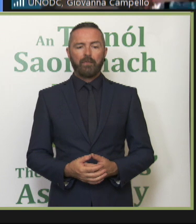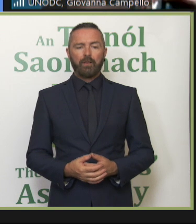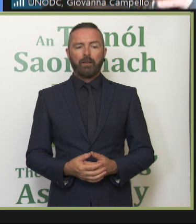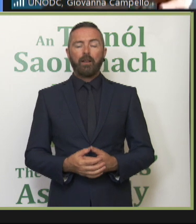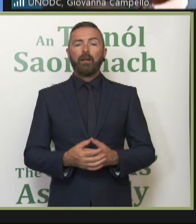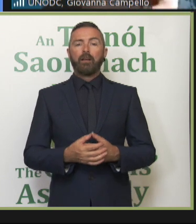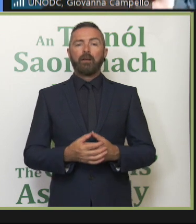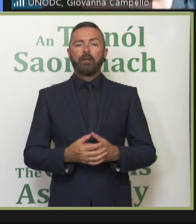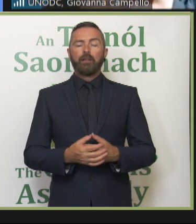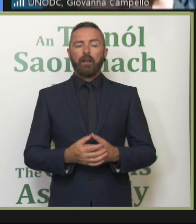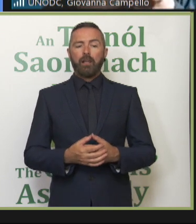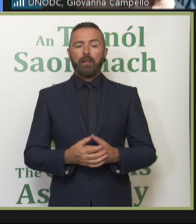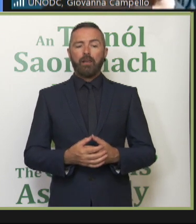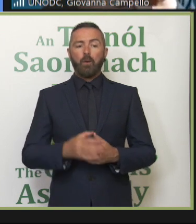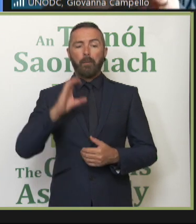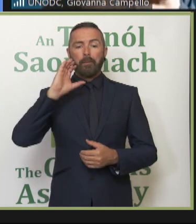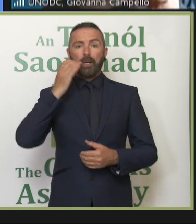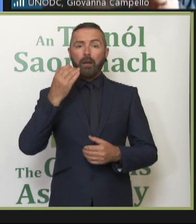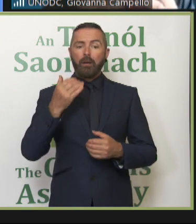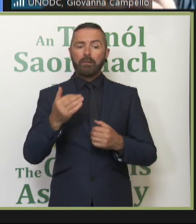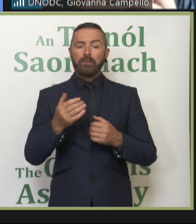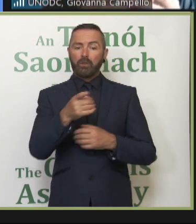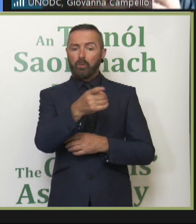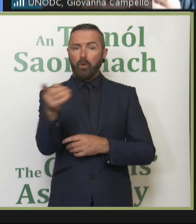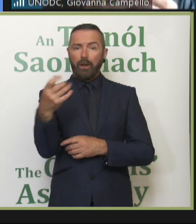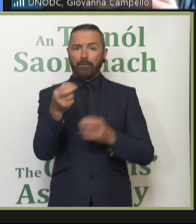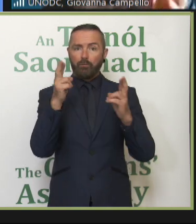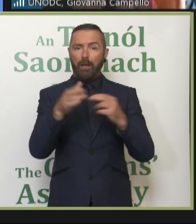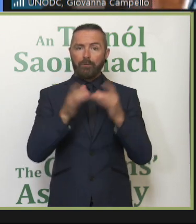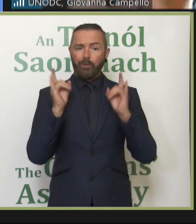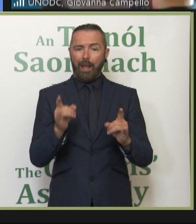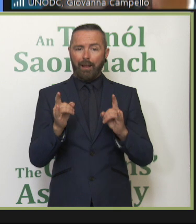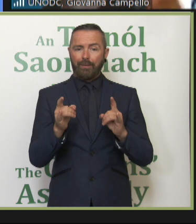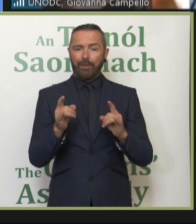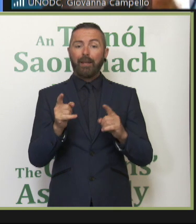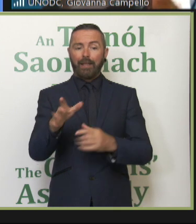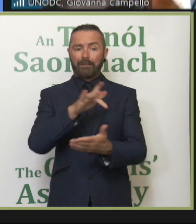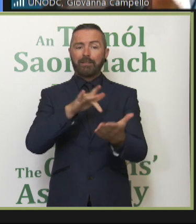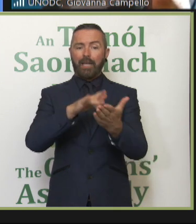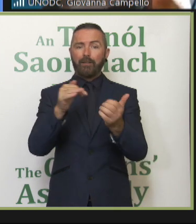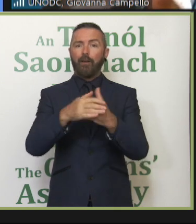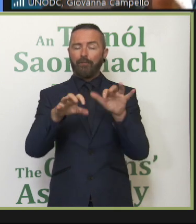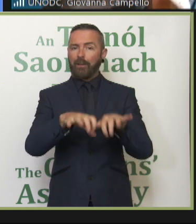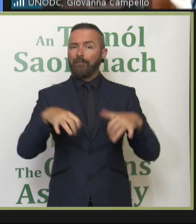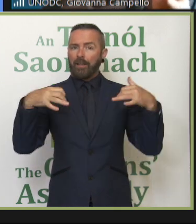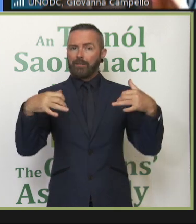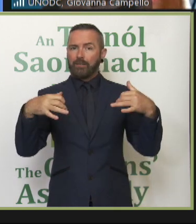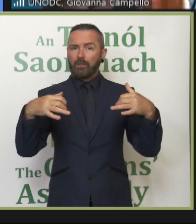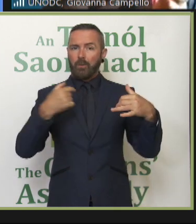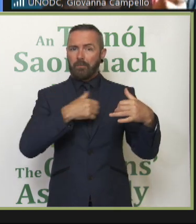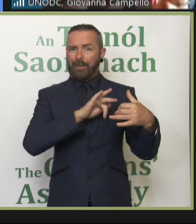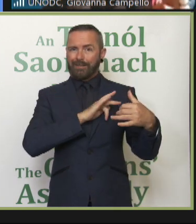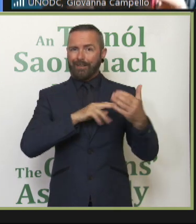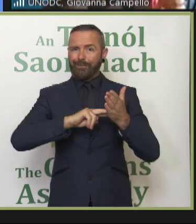because of the right to health of people is so central to the convention, I have organized